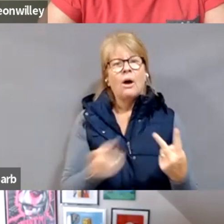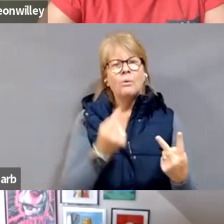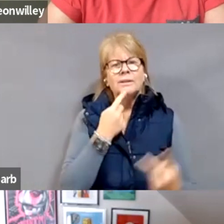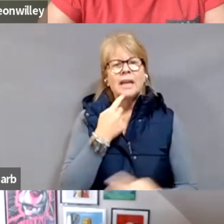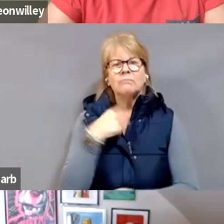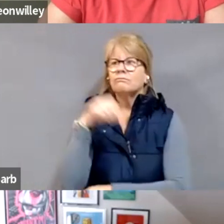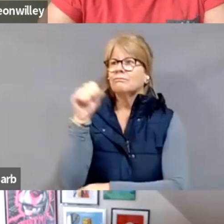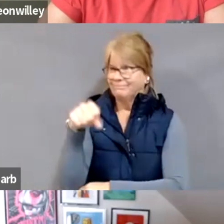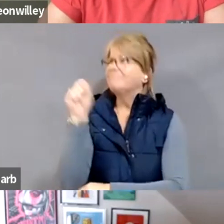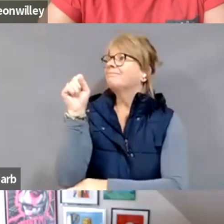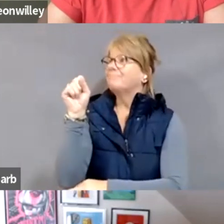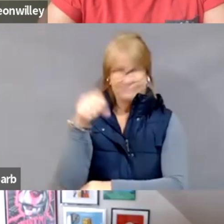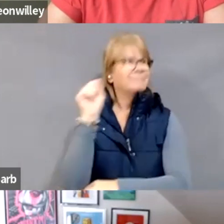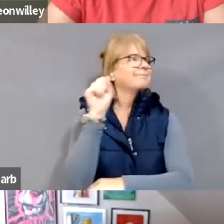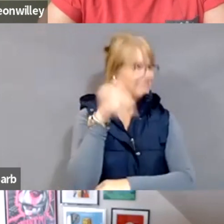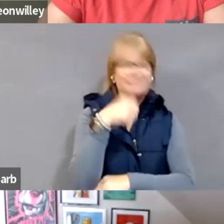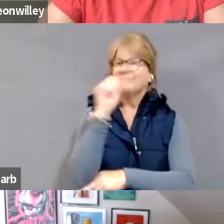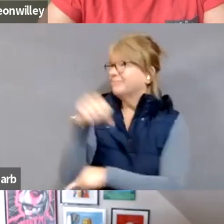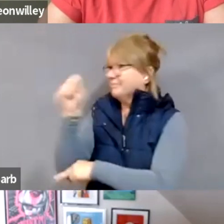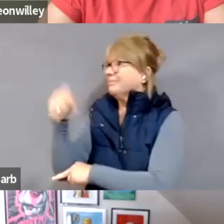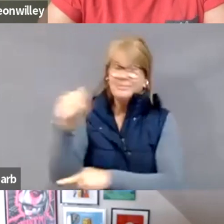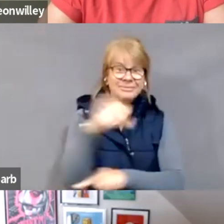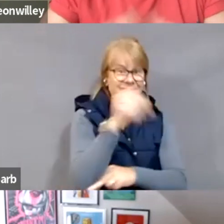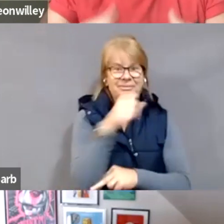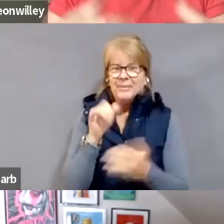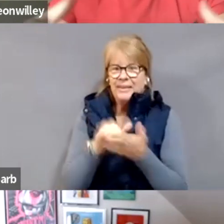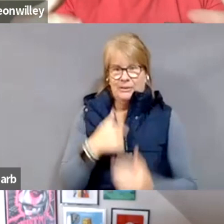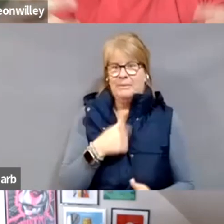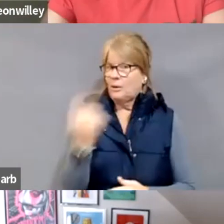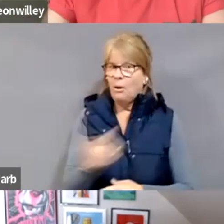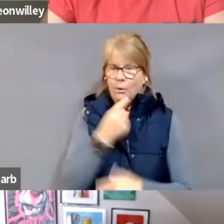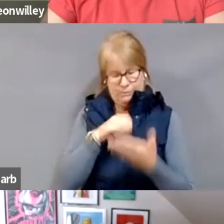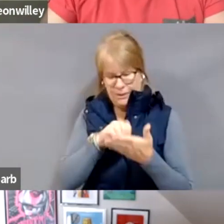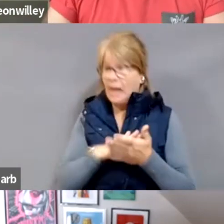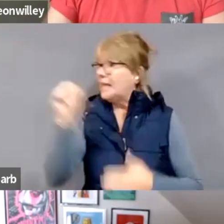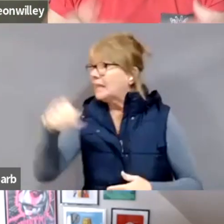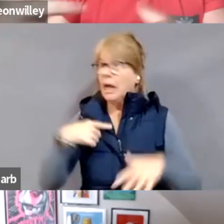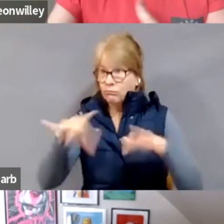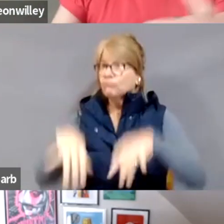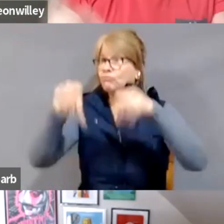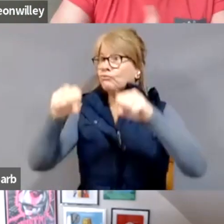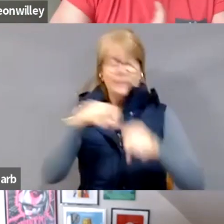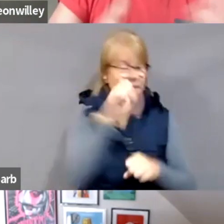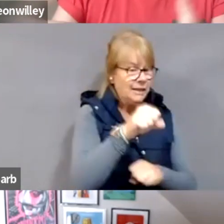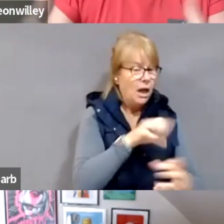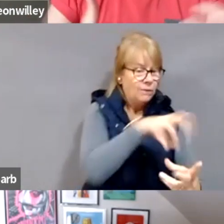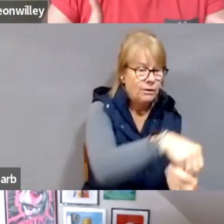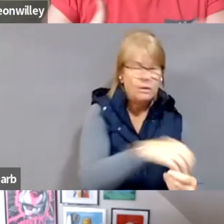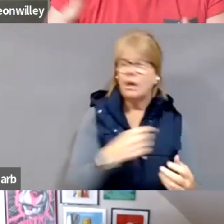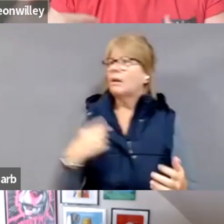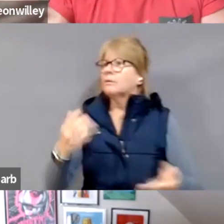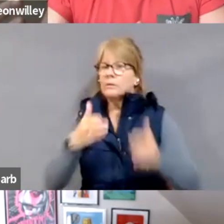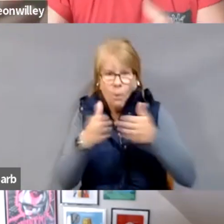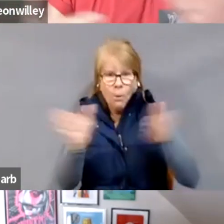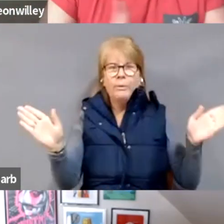yes. And so I just kept saying yes to all these projects. And I allowed influences to come into my